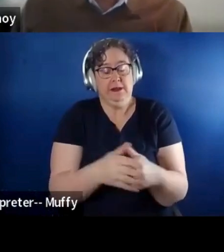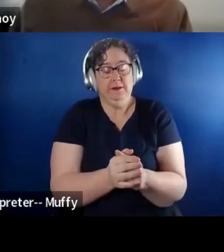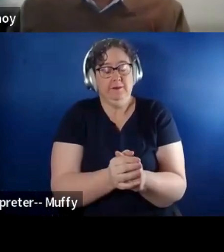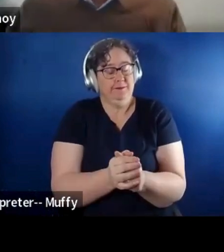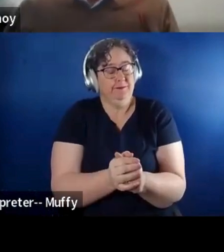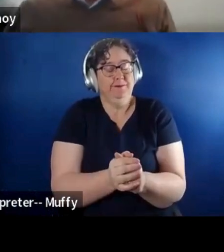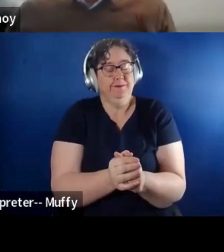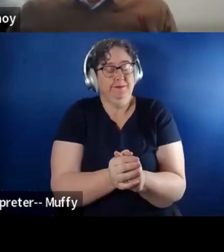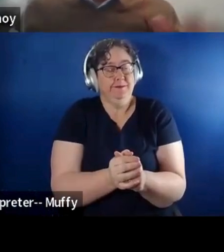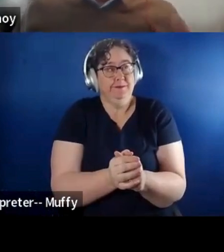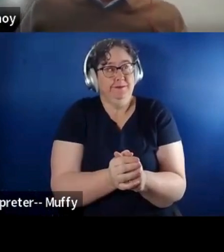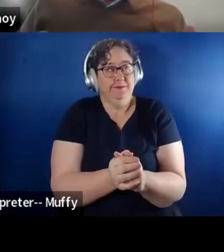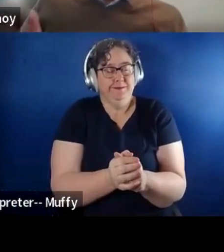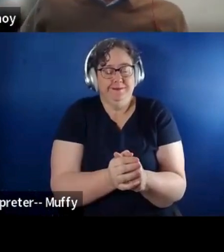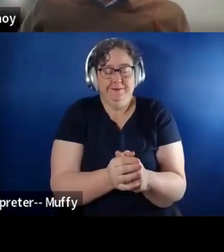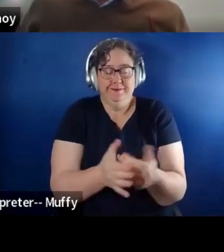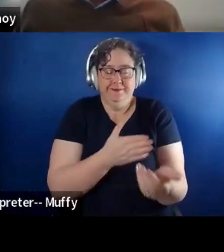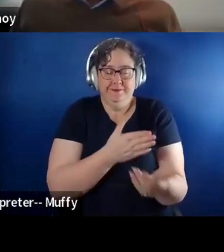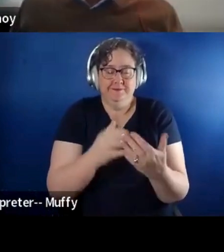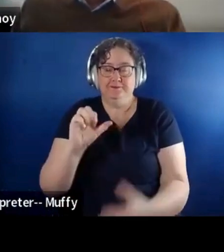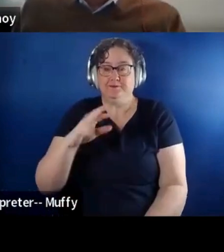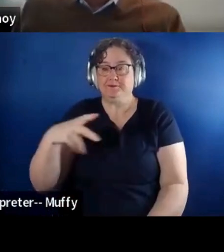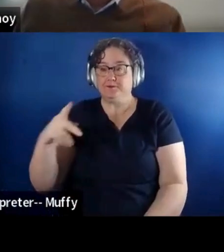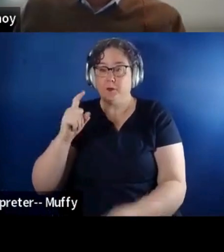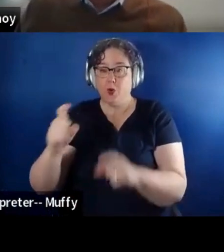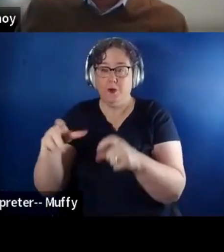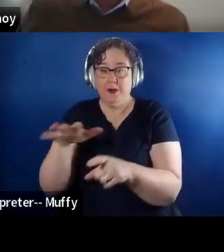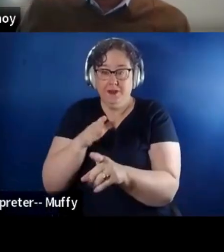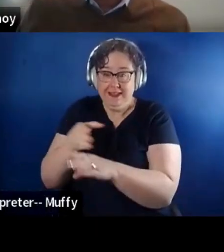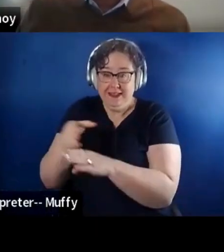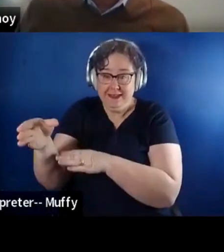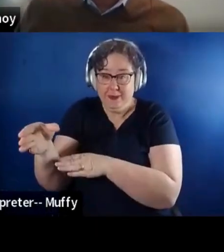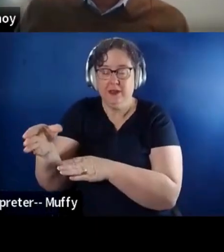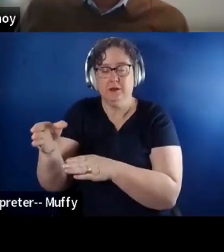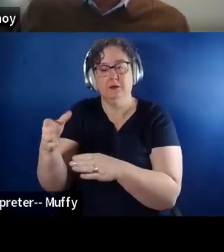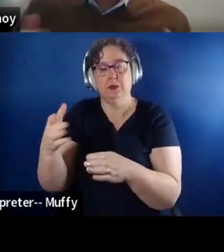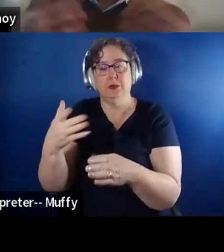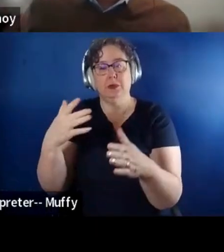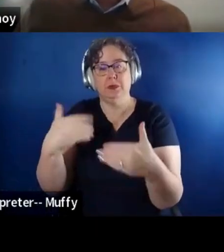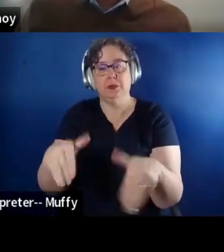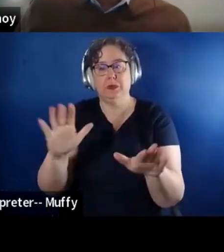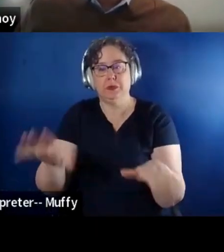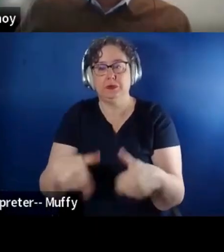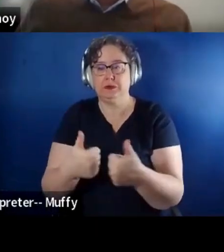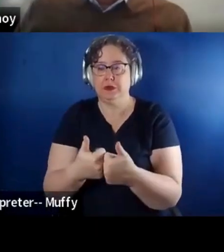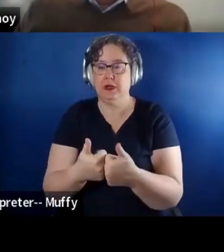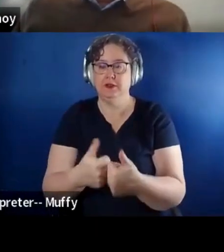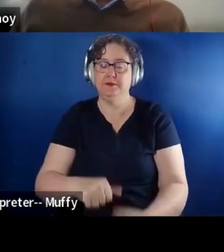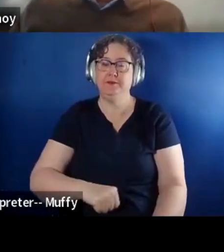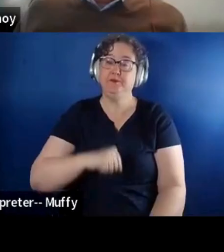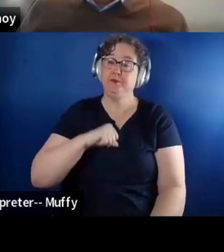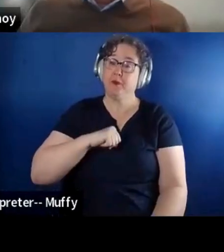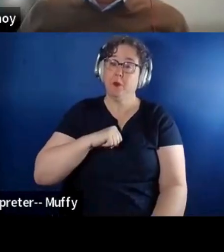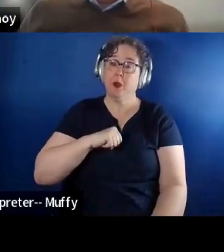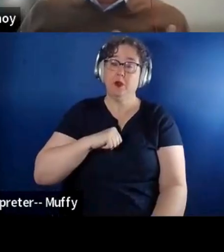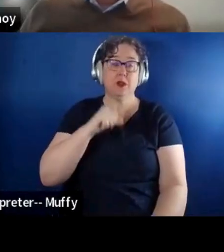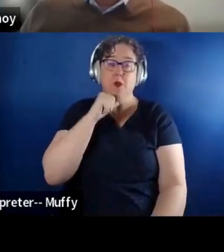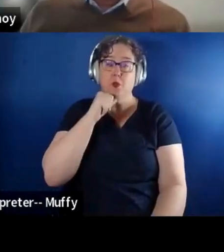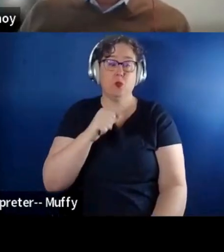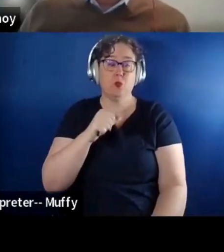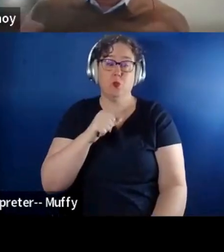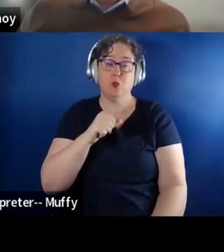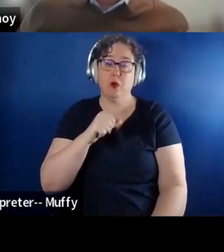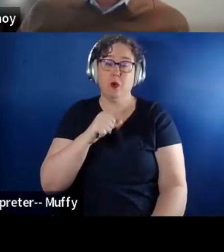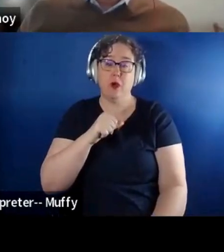statement. I know that, but even in the corporate giving space, times are challenging, and we're proud to say that we're not pulling back in terms